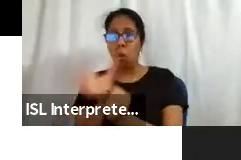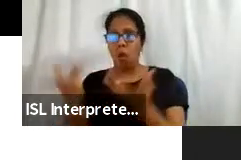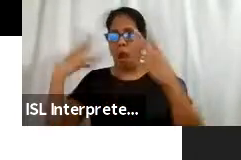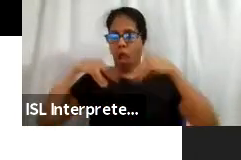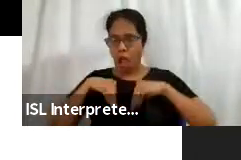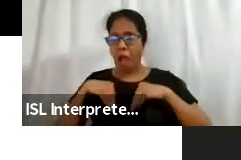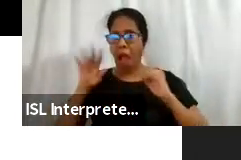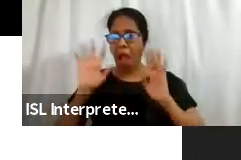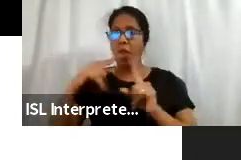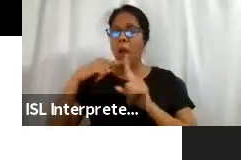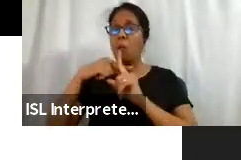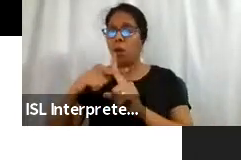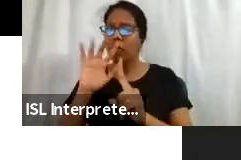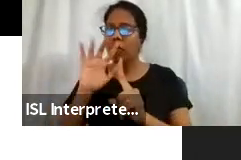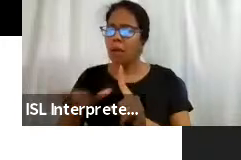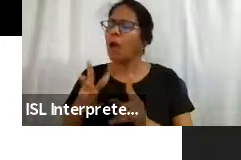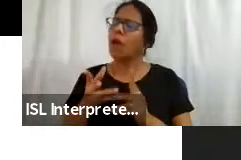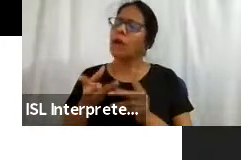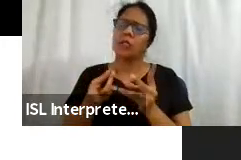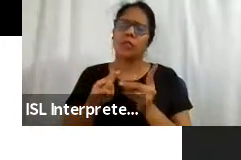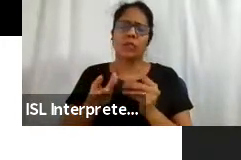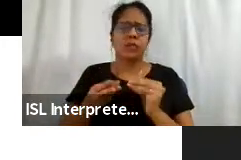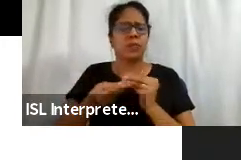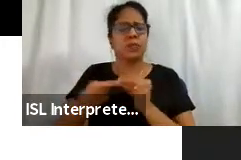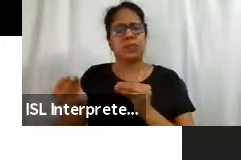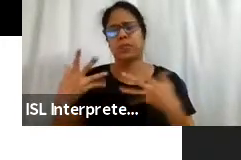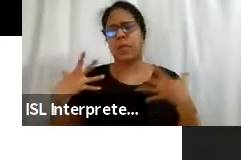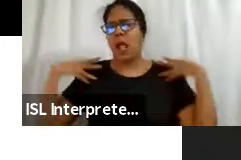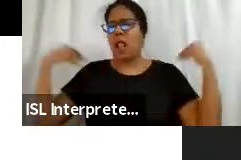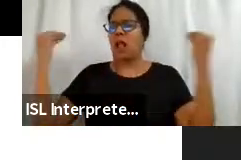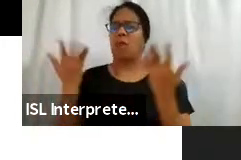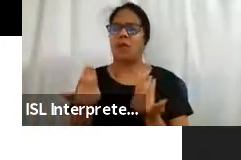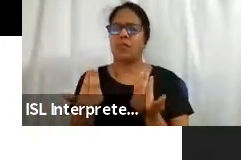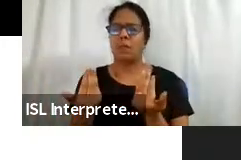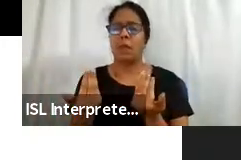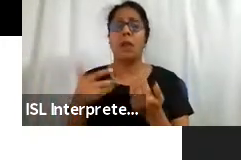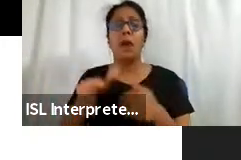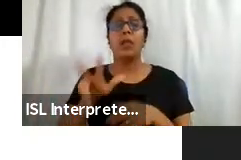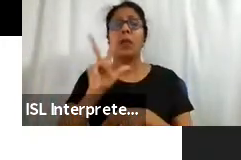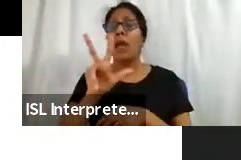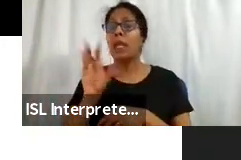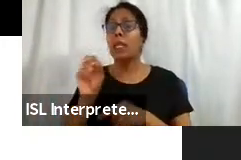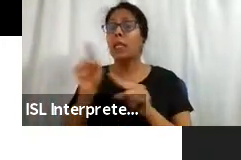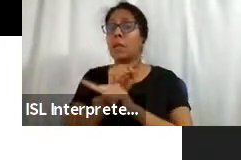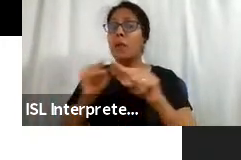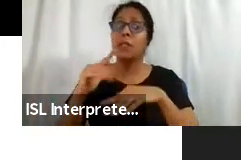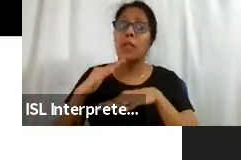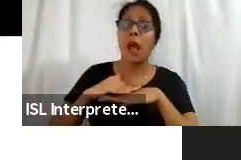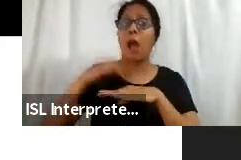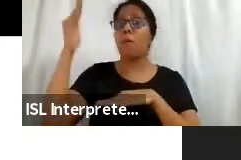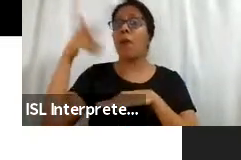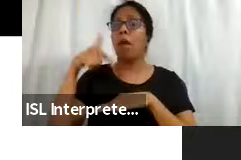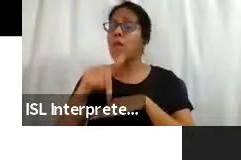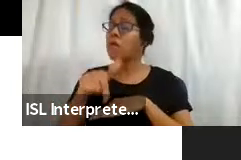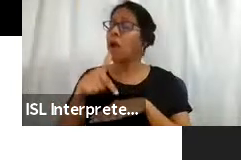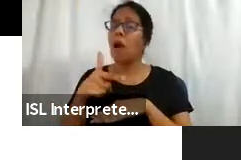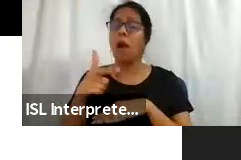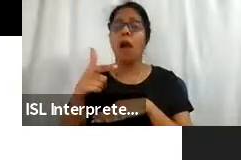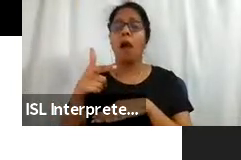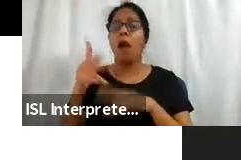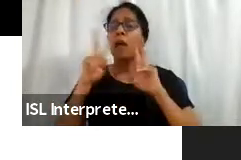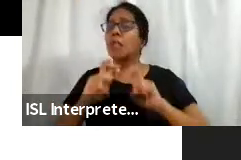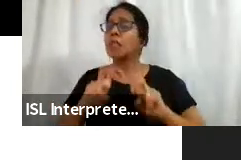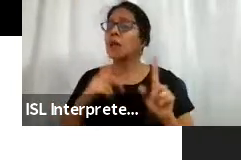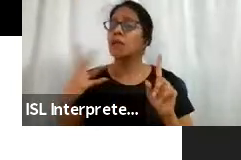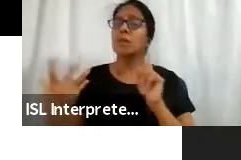than 80% of the cases, as we've said, are asymptomatic or have mild symptoms. Such patients can recover in the comfort